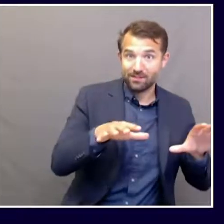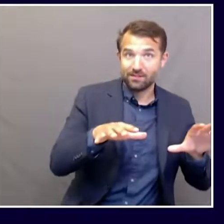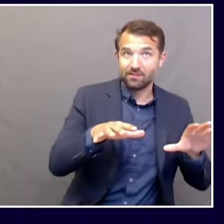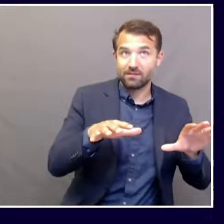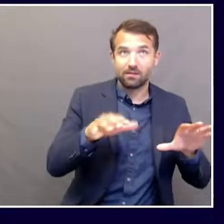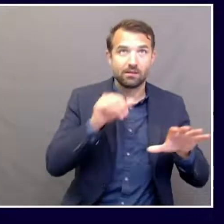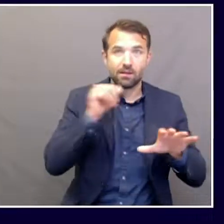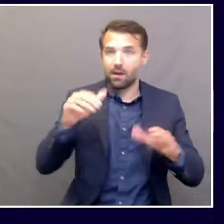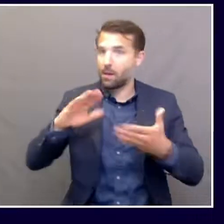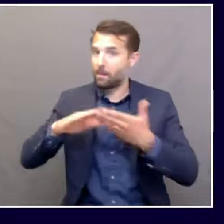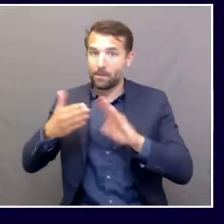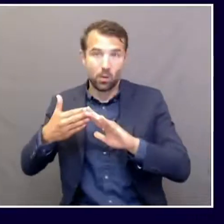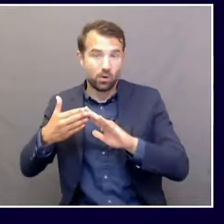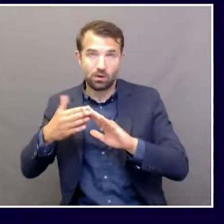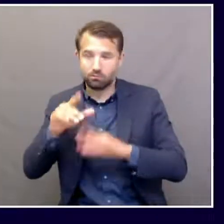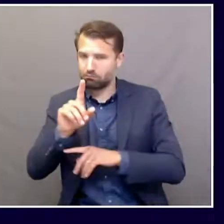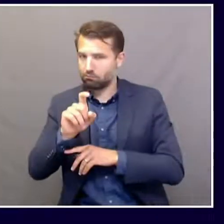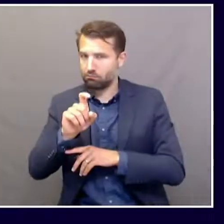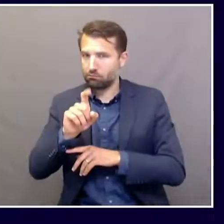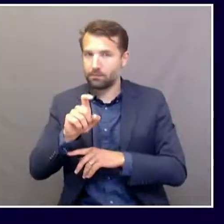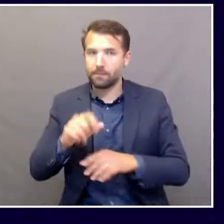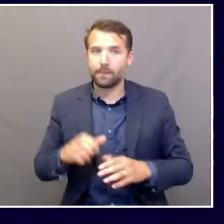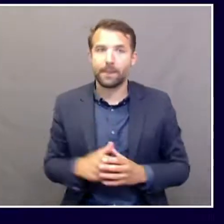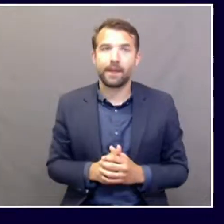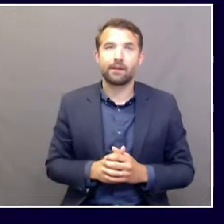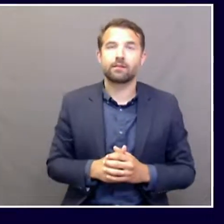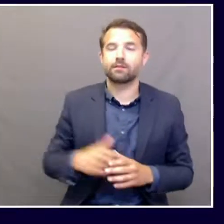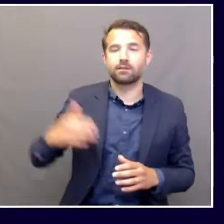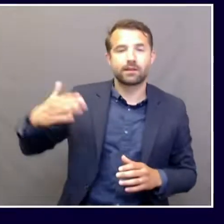yet, but that is essentially that